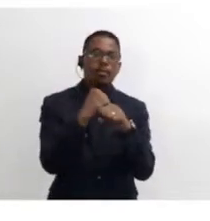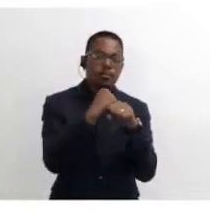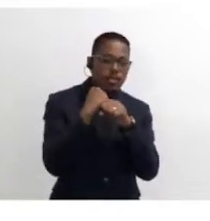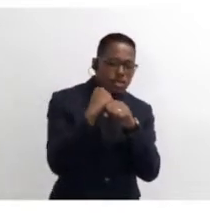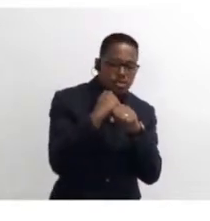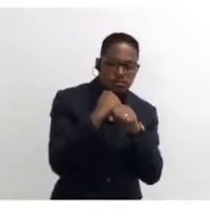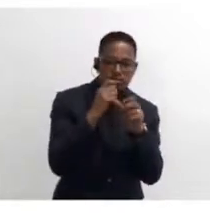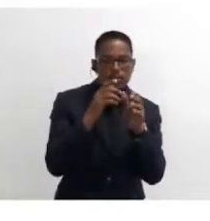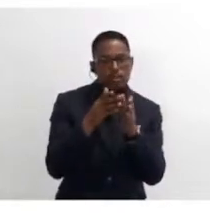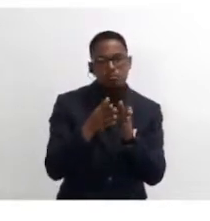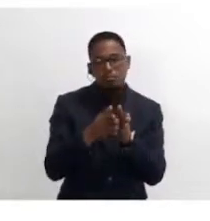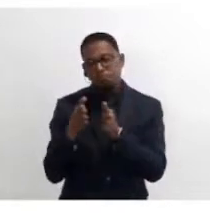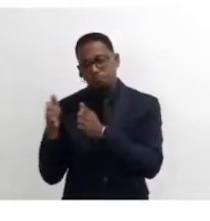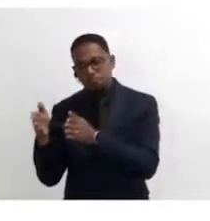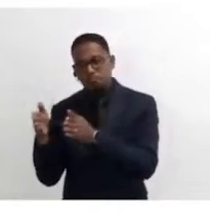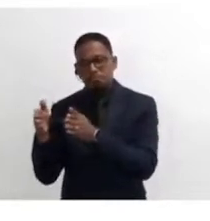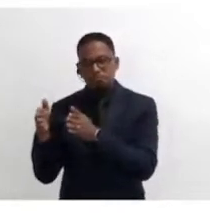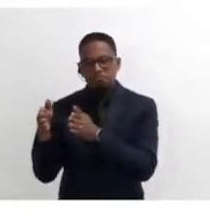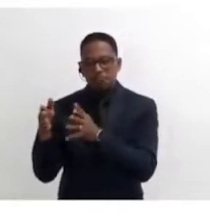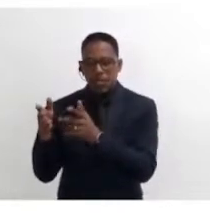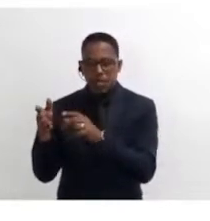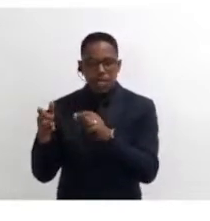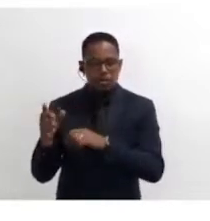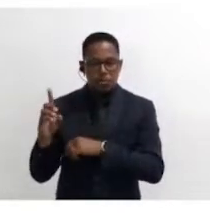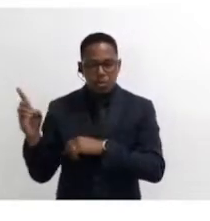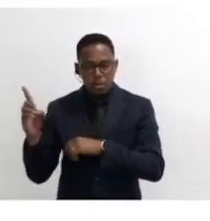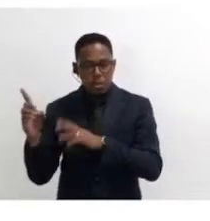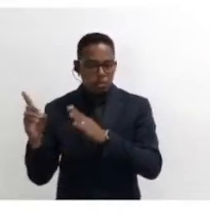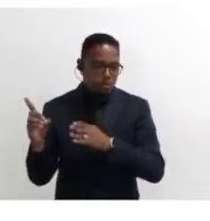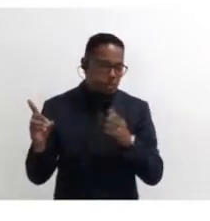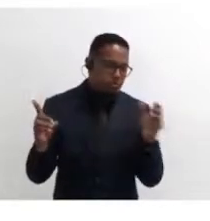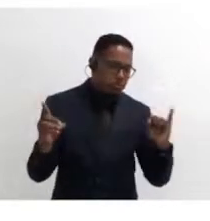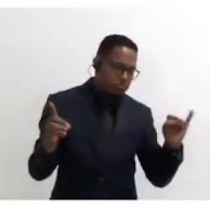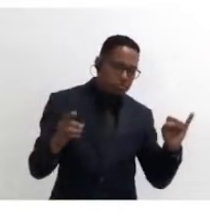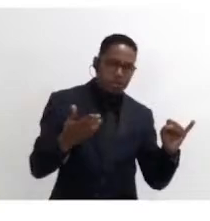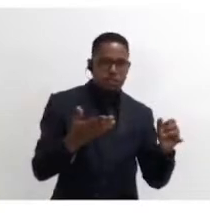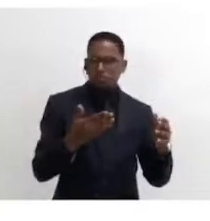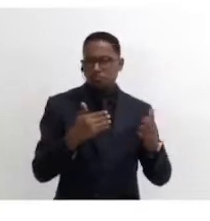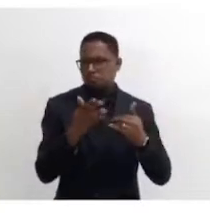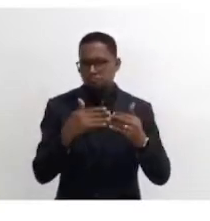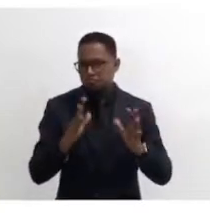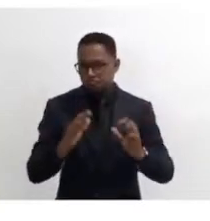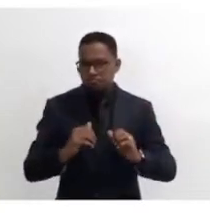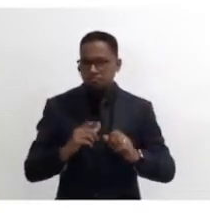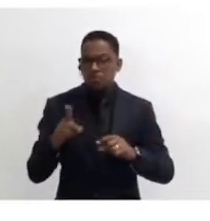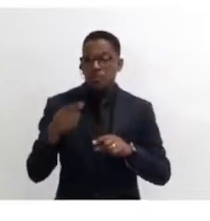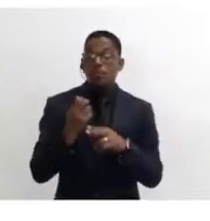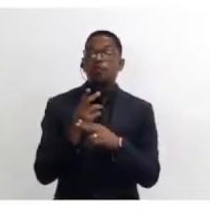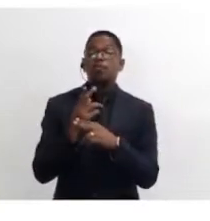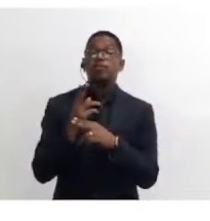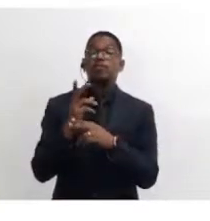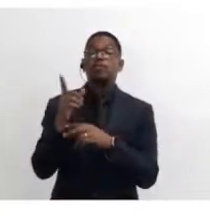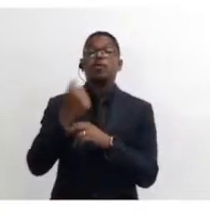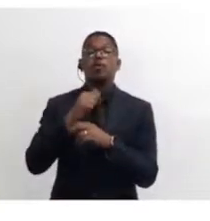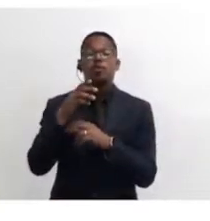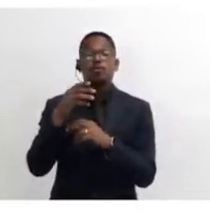pad or overlap the bond pad a little bit. There can be another final material that we call a stress buffer that might go over